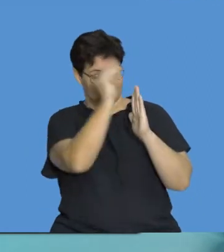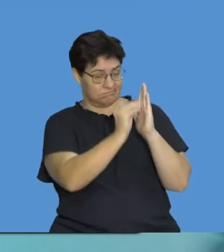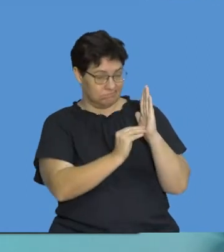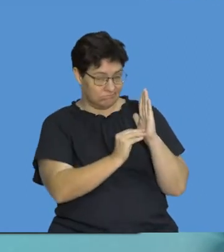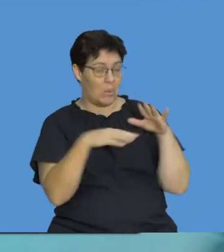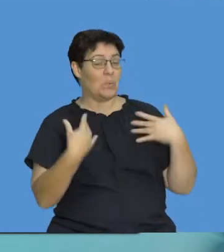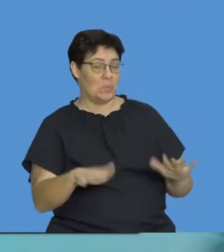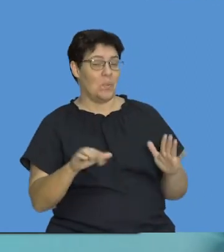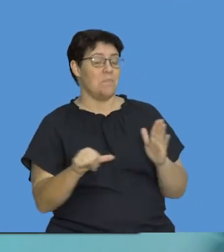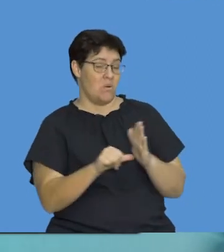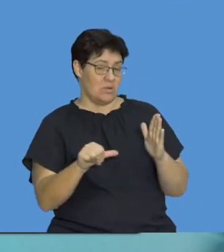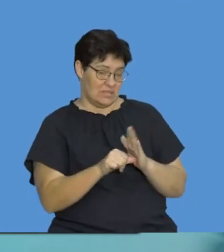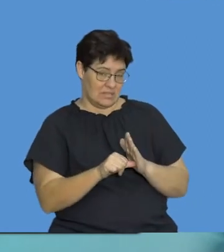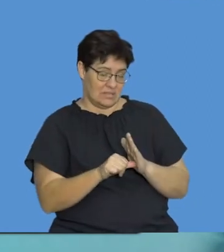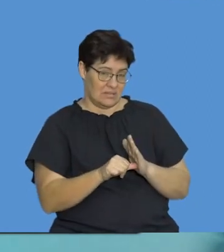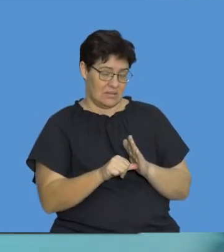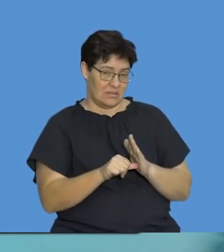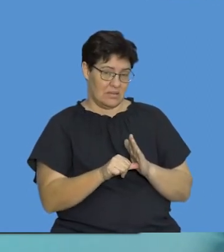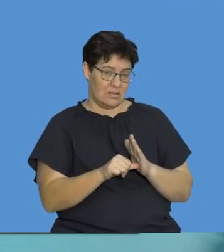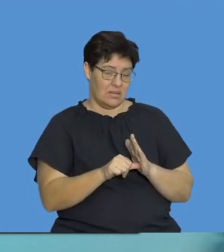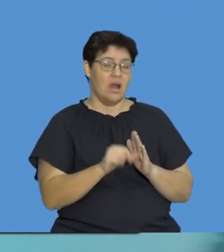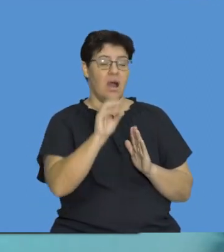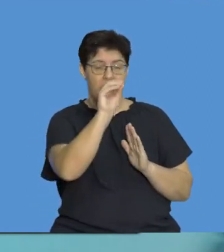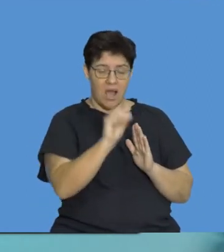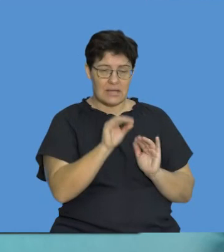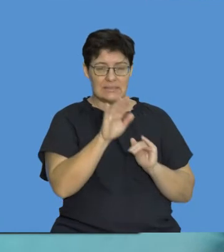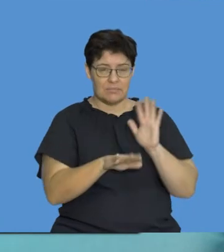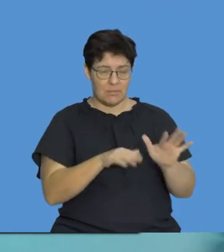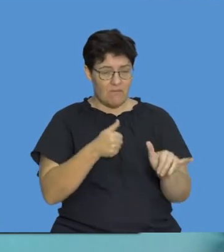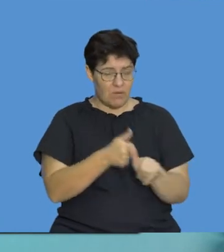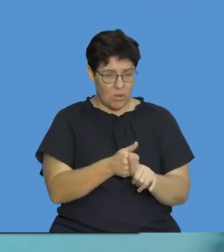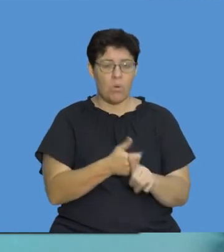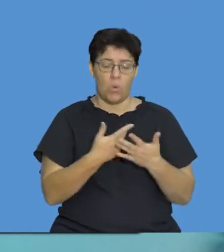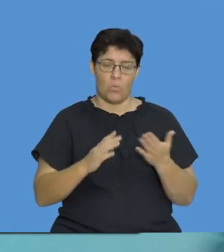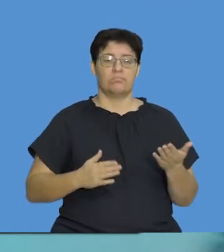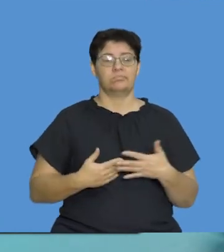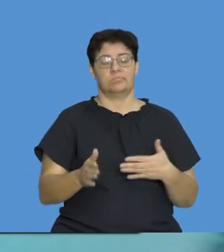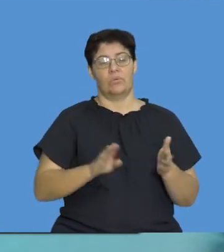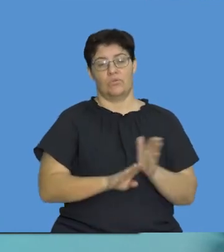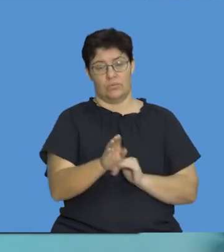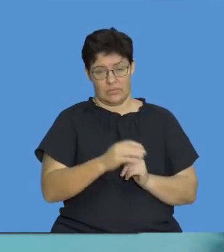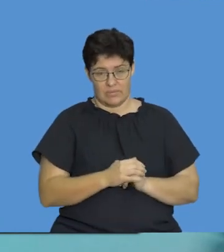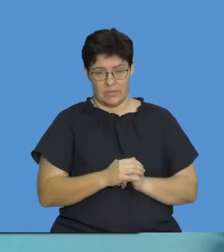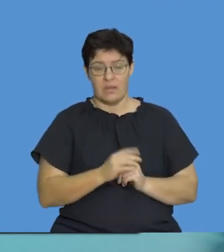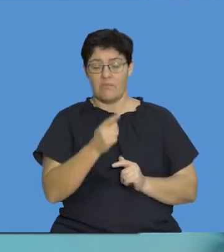are important for you and you've taken down those steps that we followed throughout this. From me